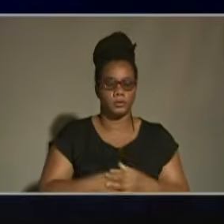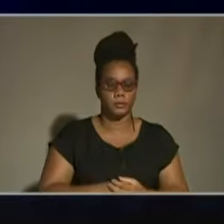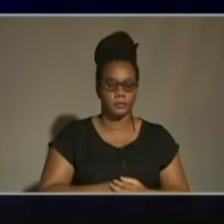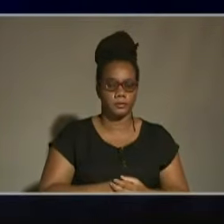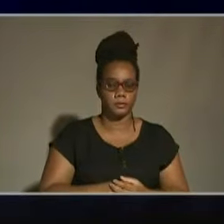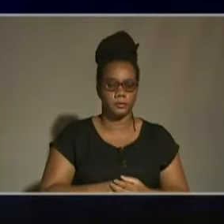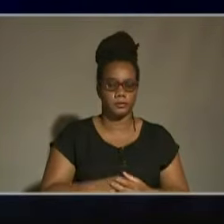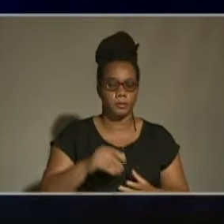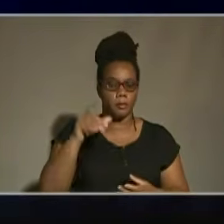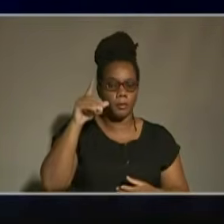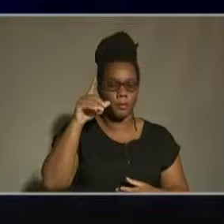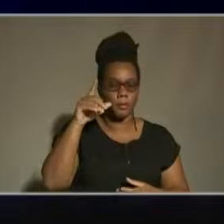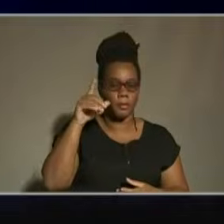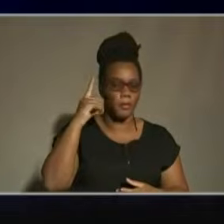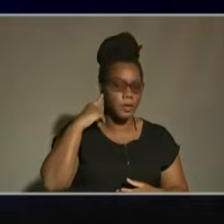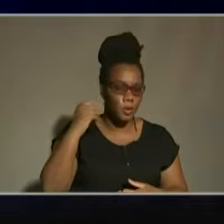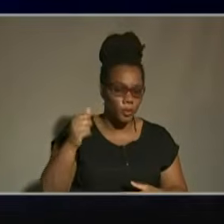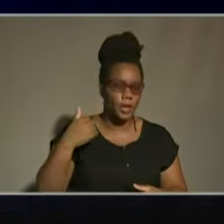Golding has an opportunity to respond.